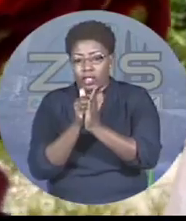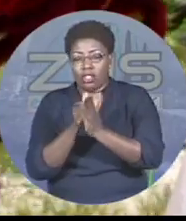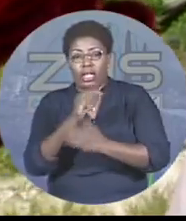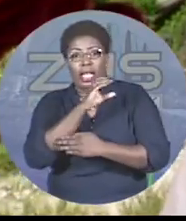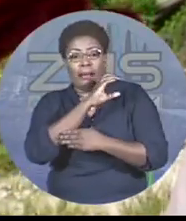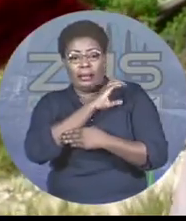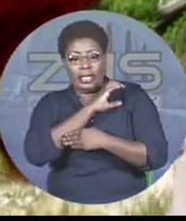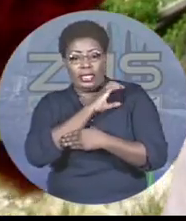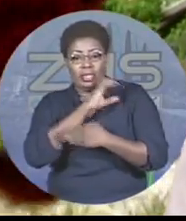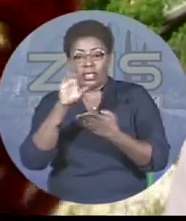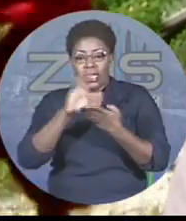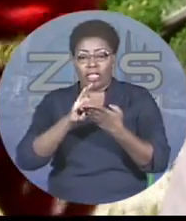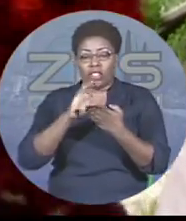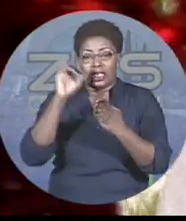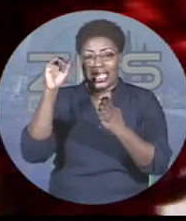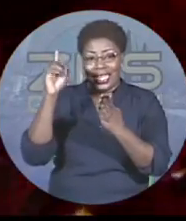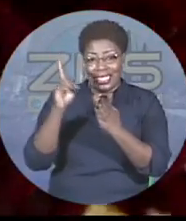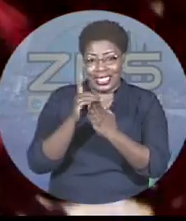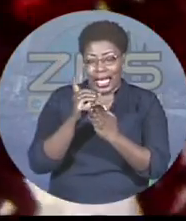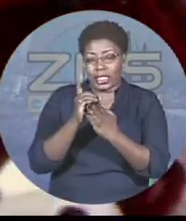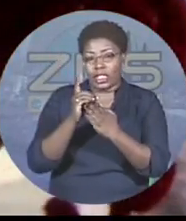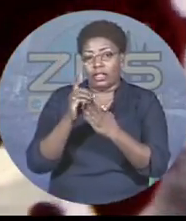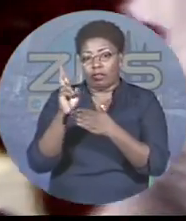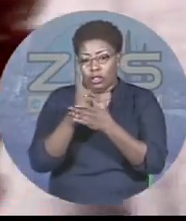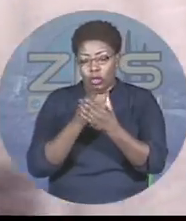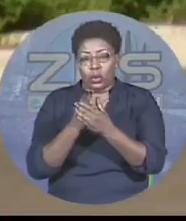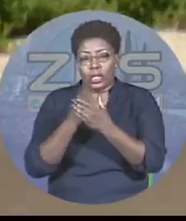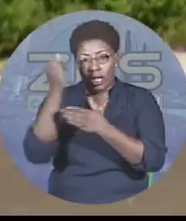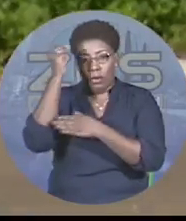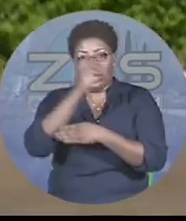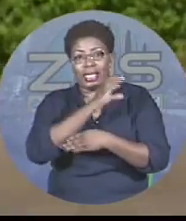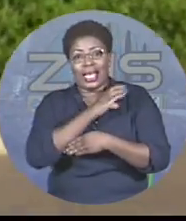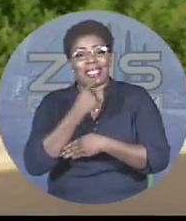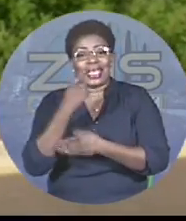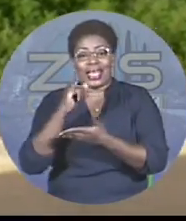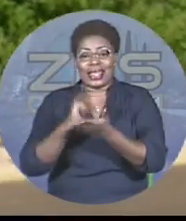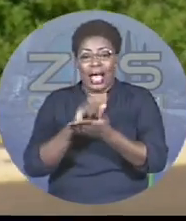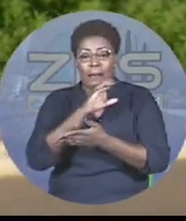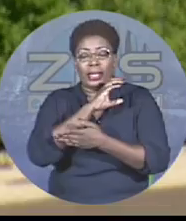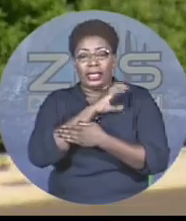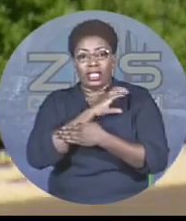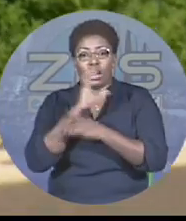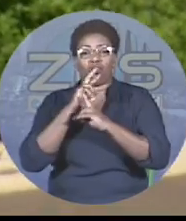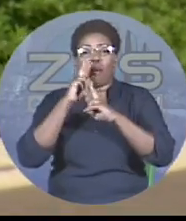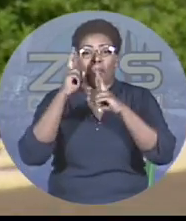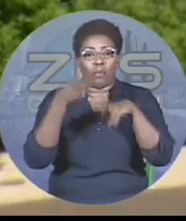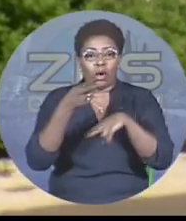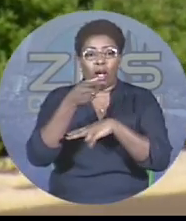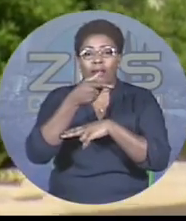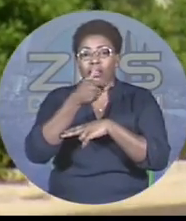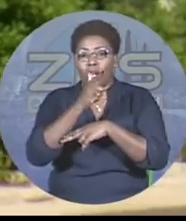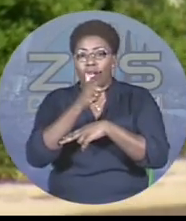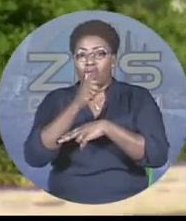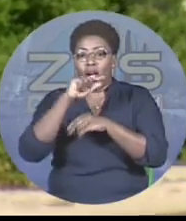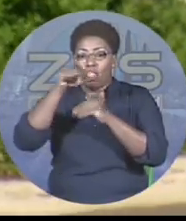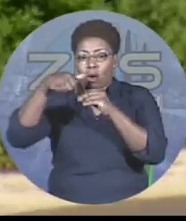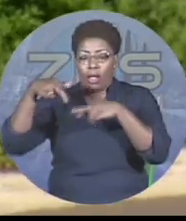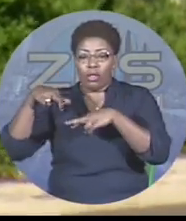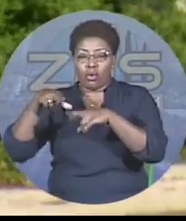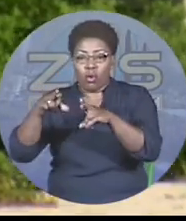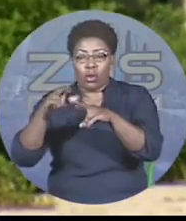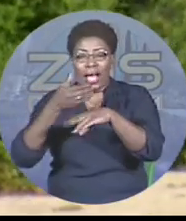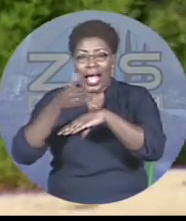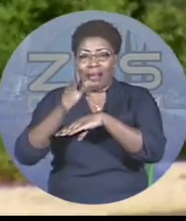in charge of the Central Detective Unit, Chief Superintendent Solomon Cash, said police received reports of gunshots on Raymond Road just